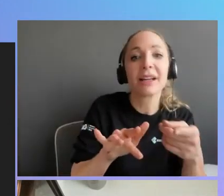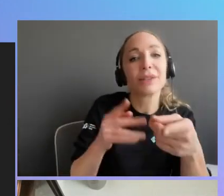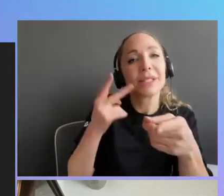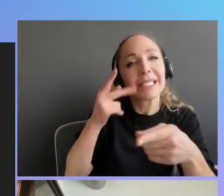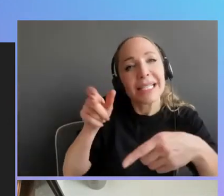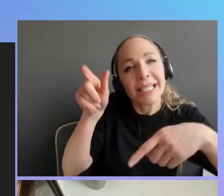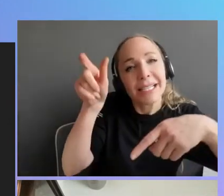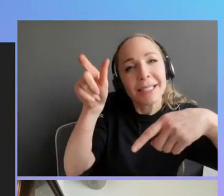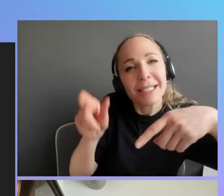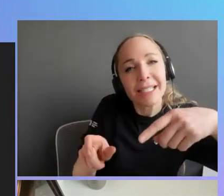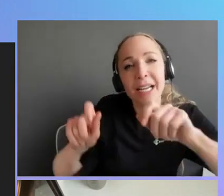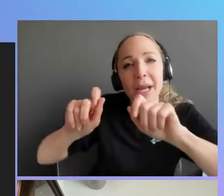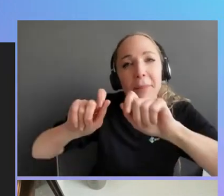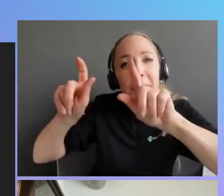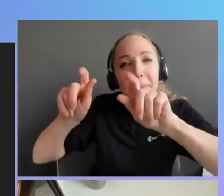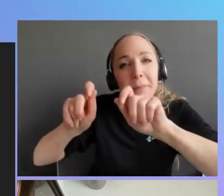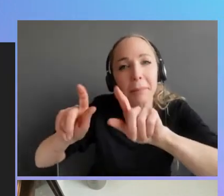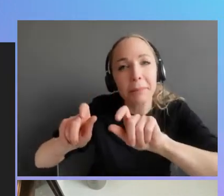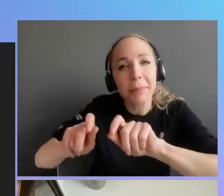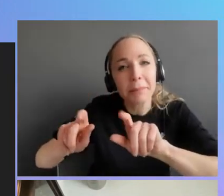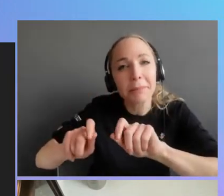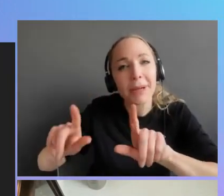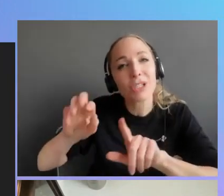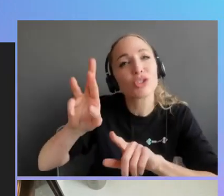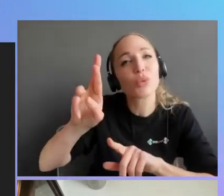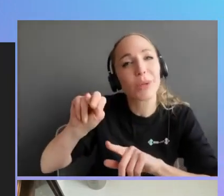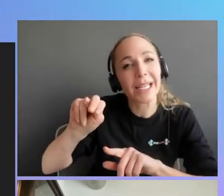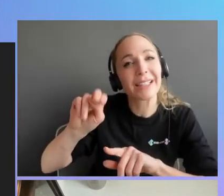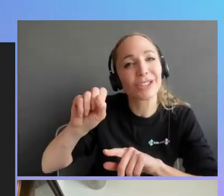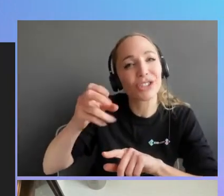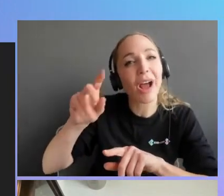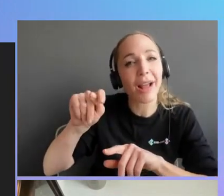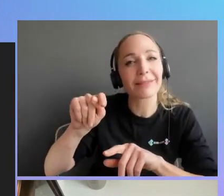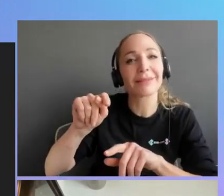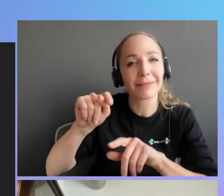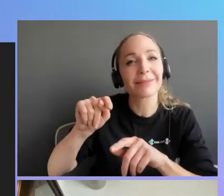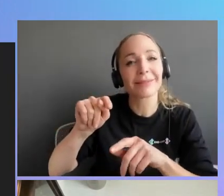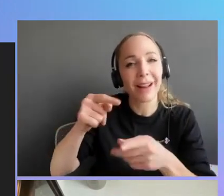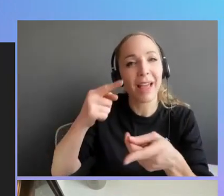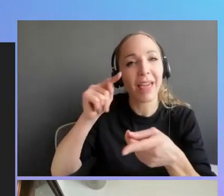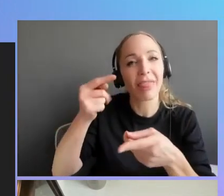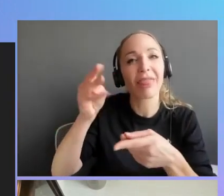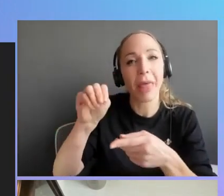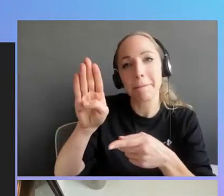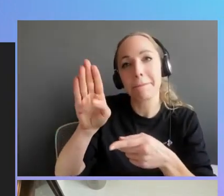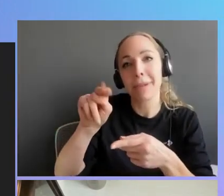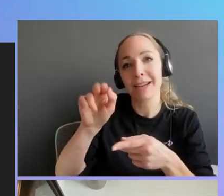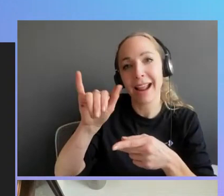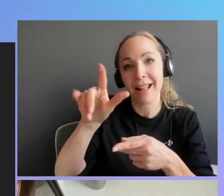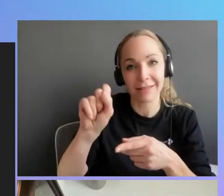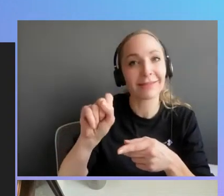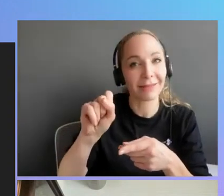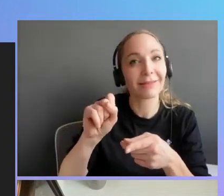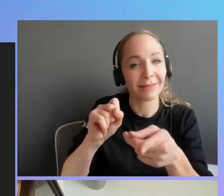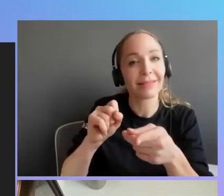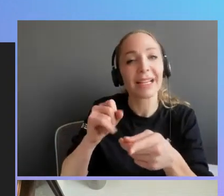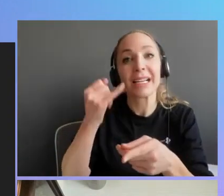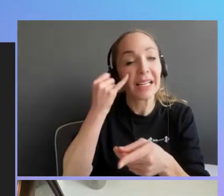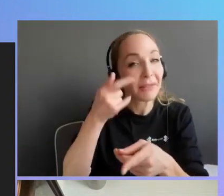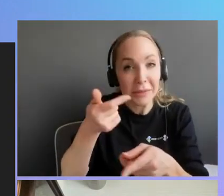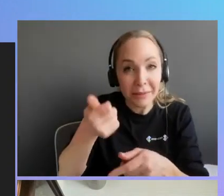little screenshot thumbnails of each table that was found. If you're a non-sighted user, we do have